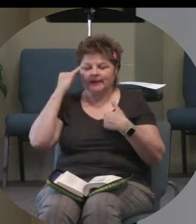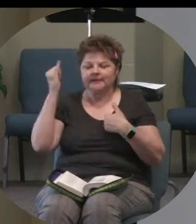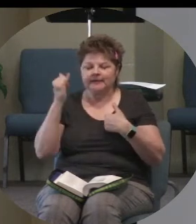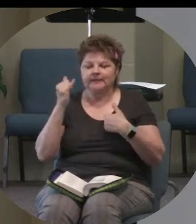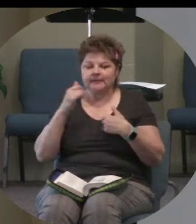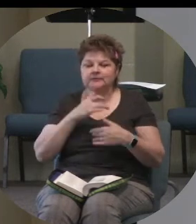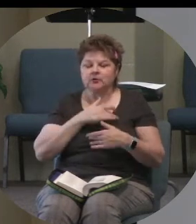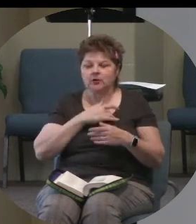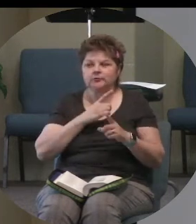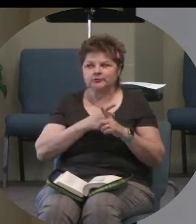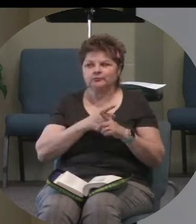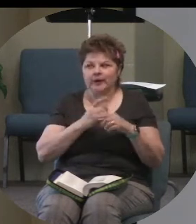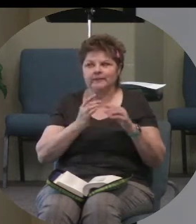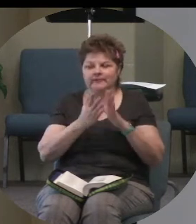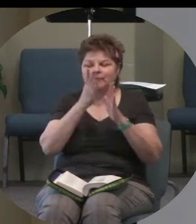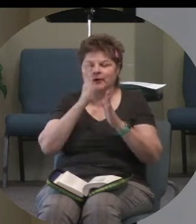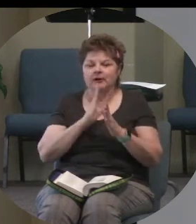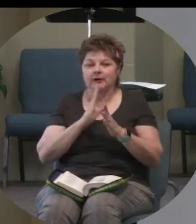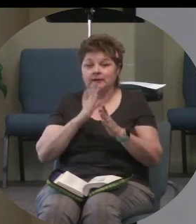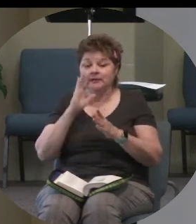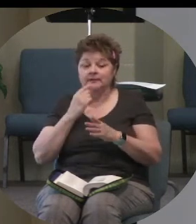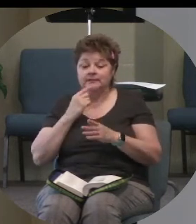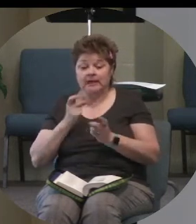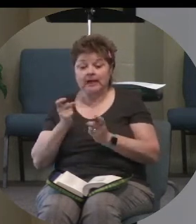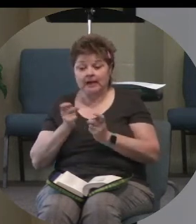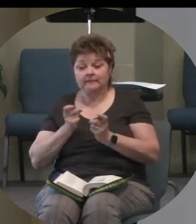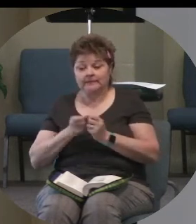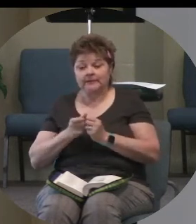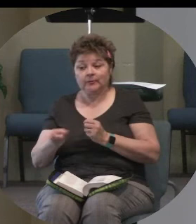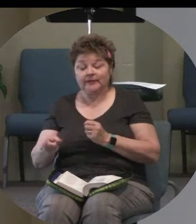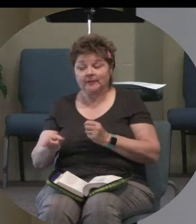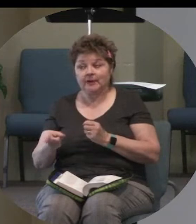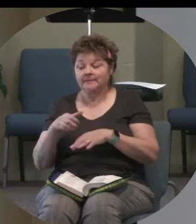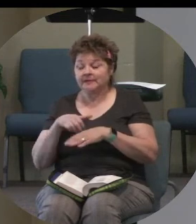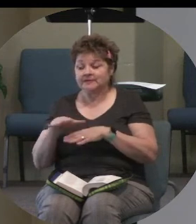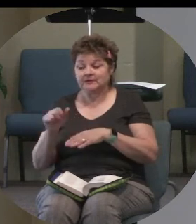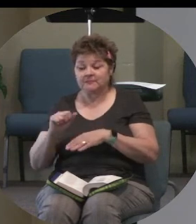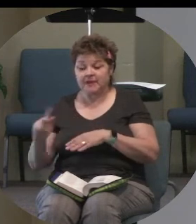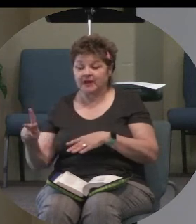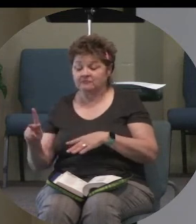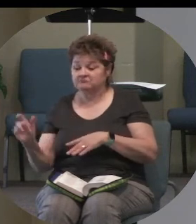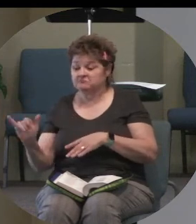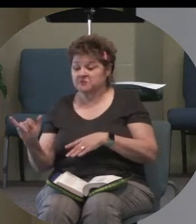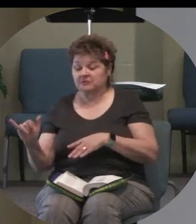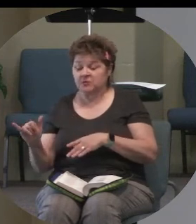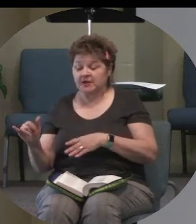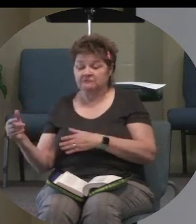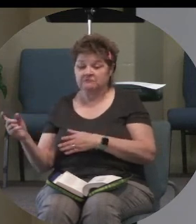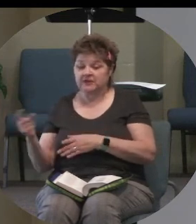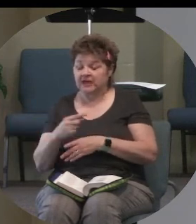before God. And God says, "I'm going to deal with him. I'm going to send him back the exact way he came."